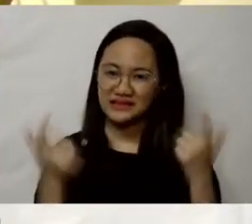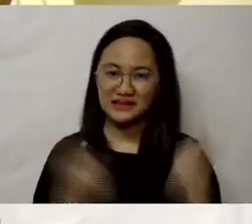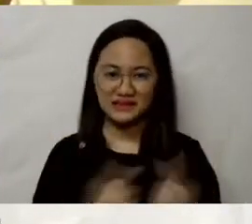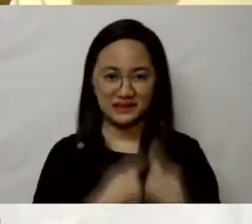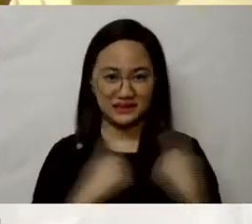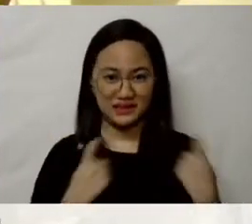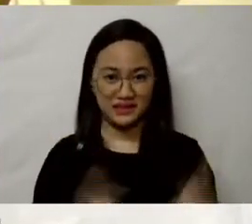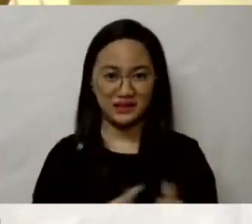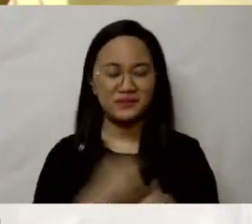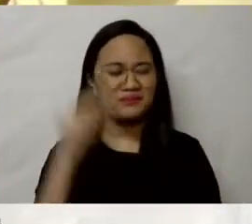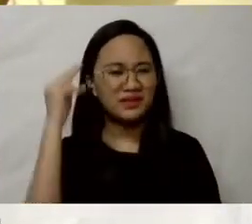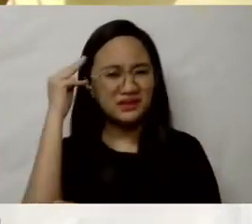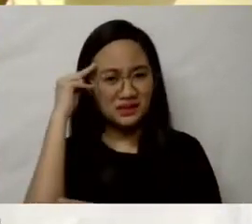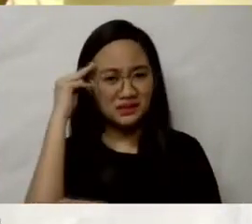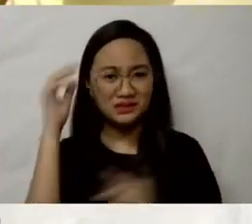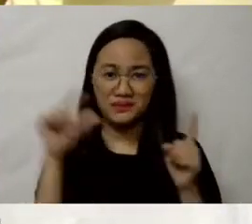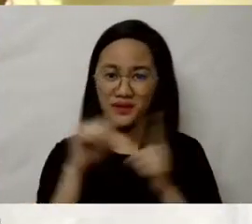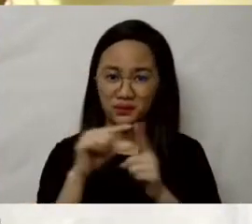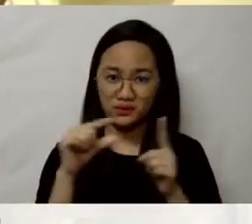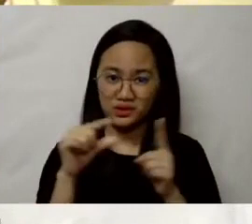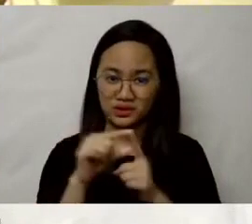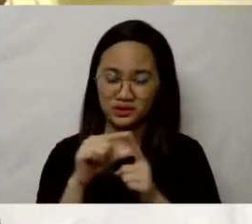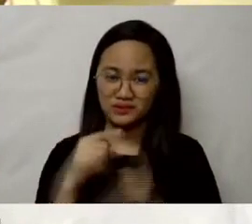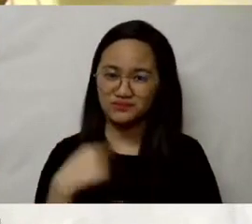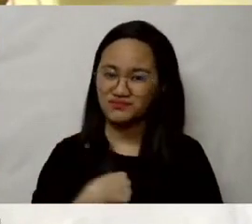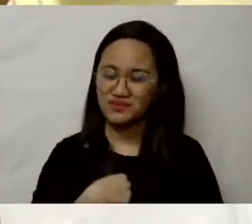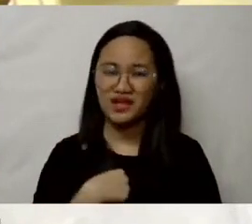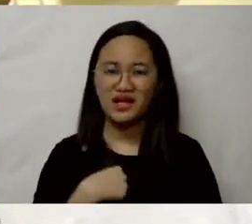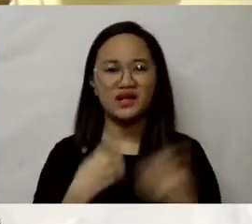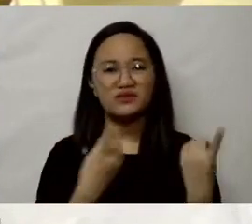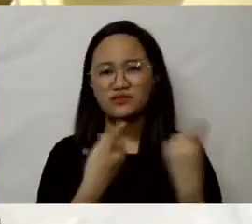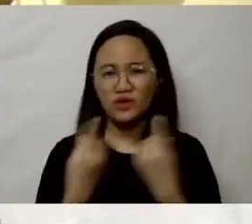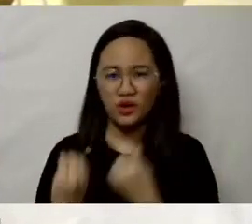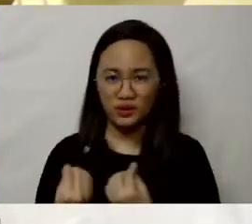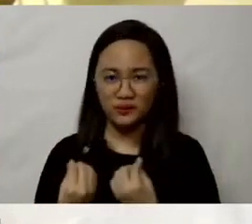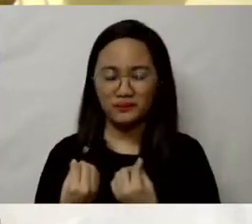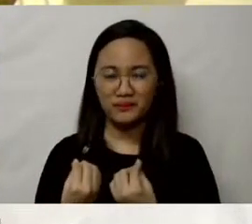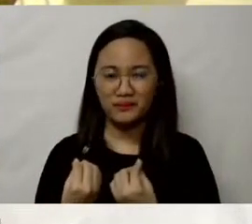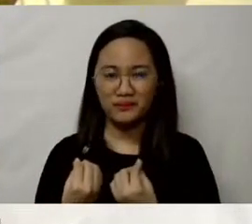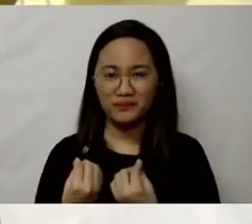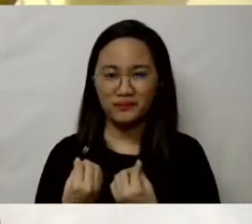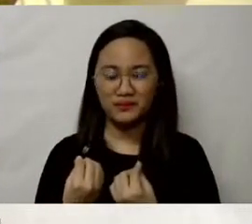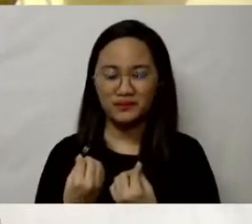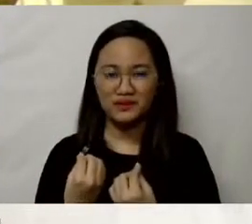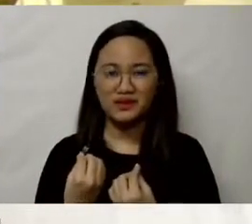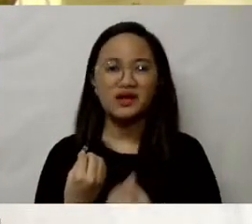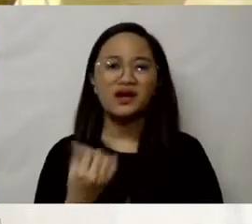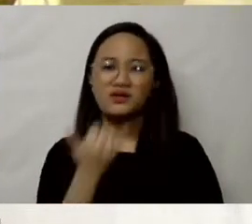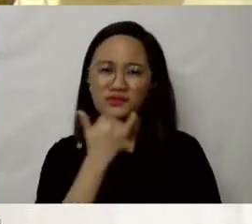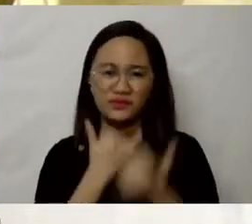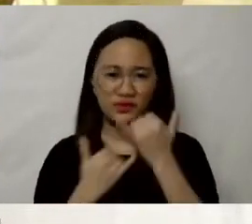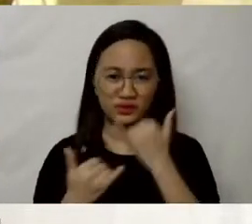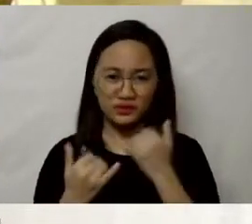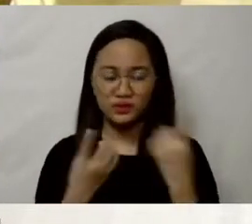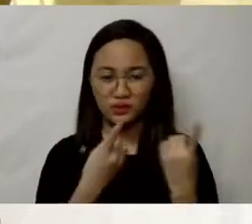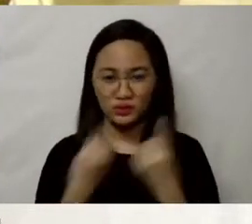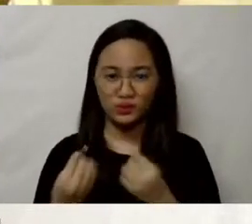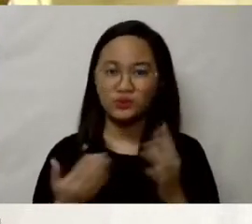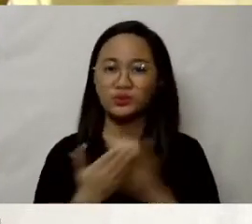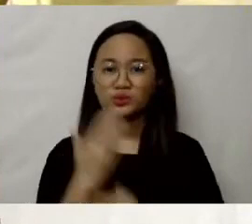my thoughts and my words, in what I have done and in what I have failed to do,